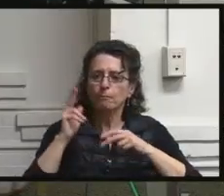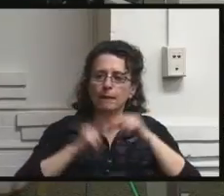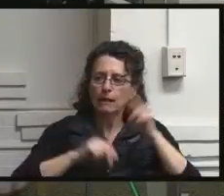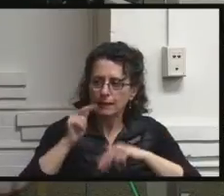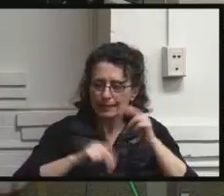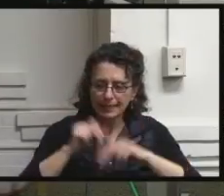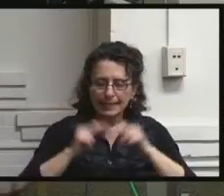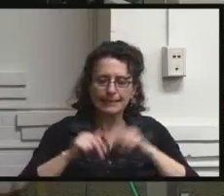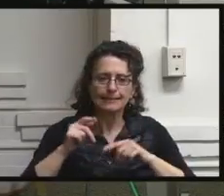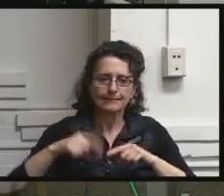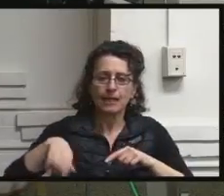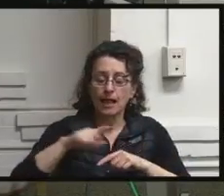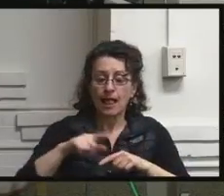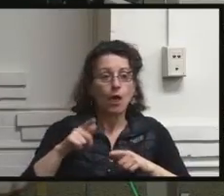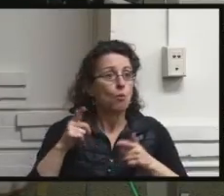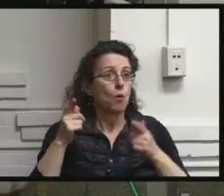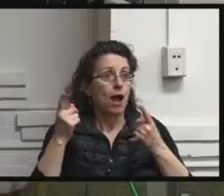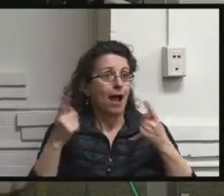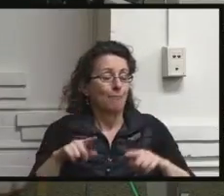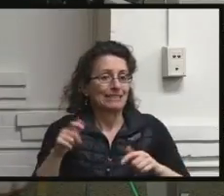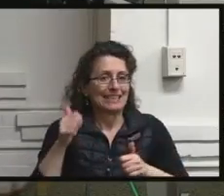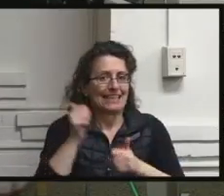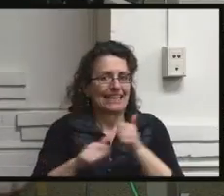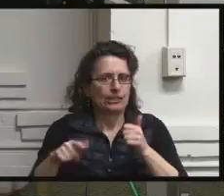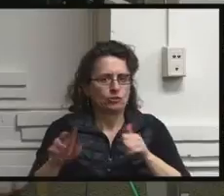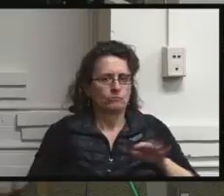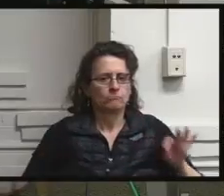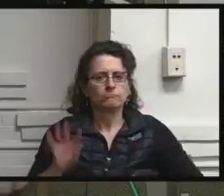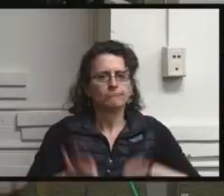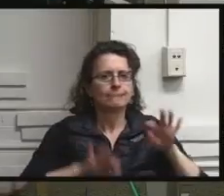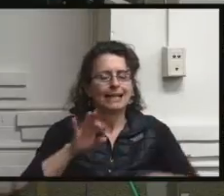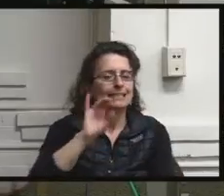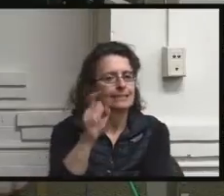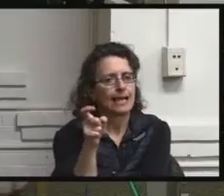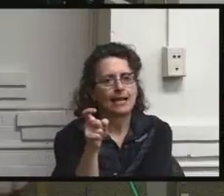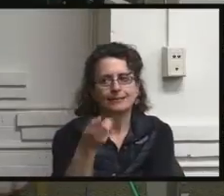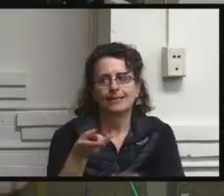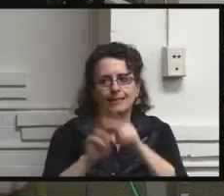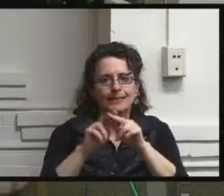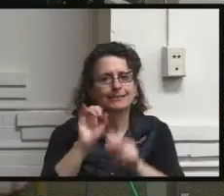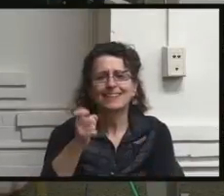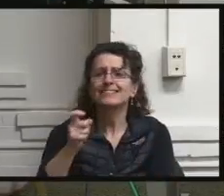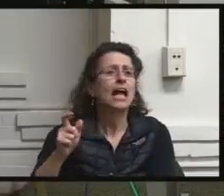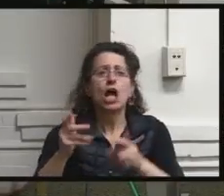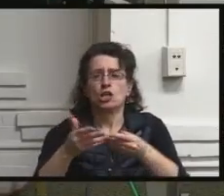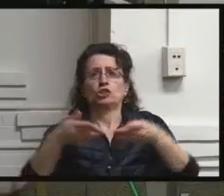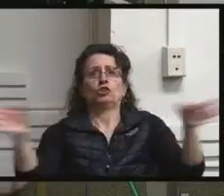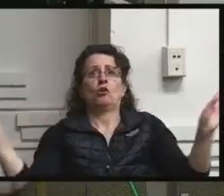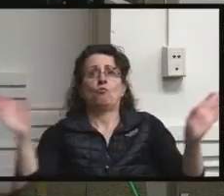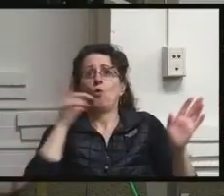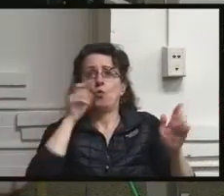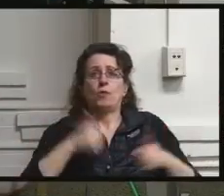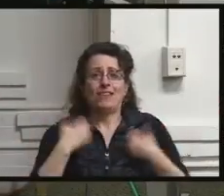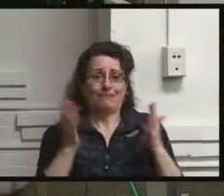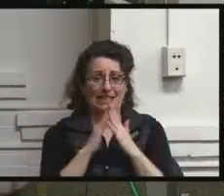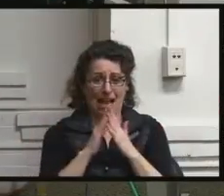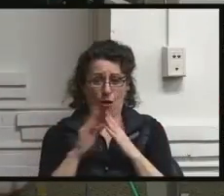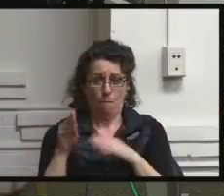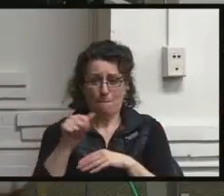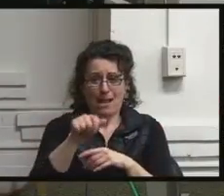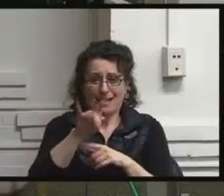in the district are the ones that pay the additional tax. It's not the general population that pays the tax.